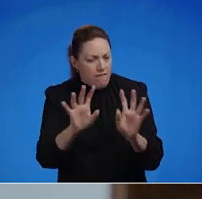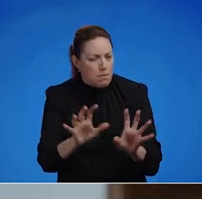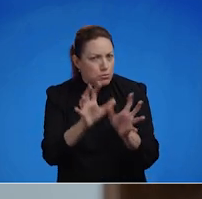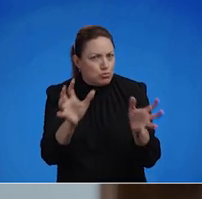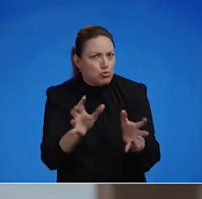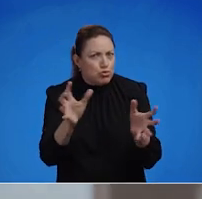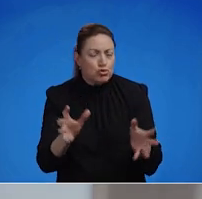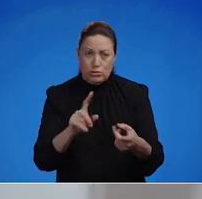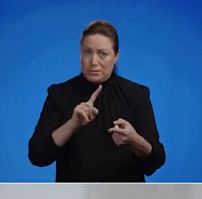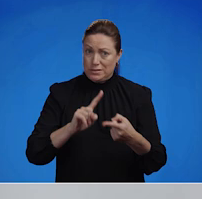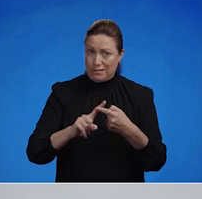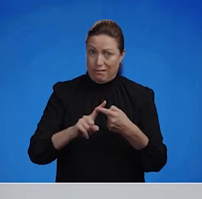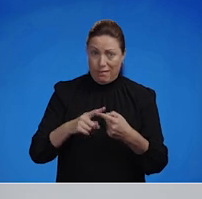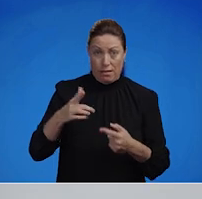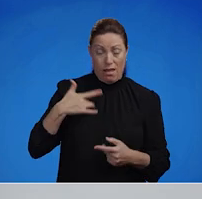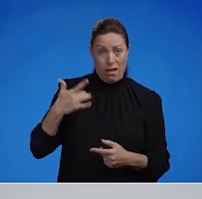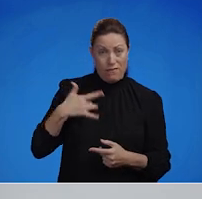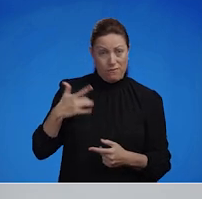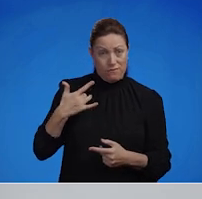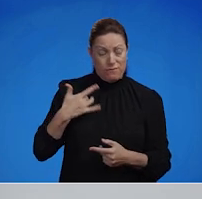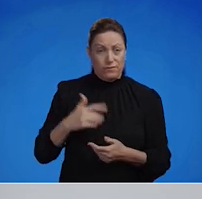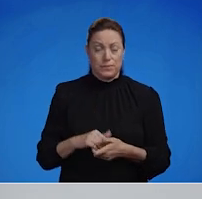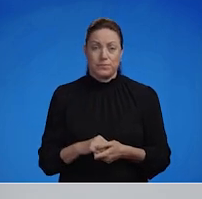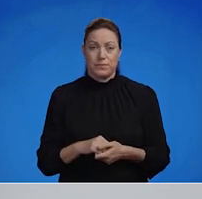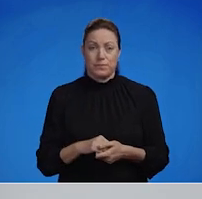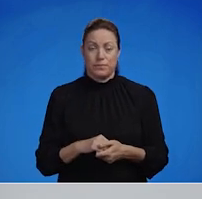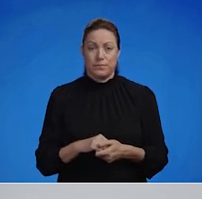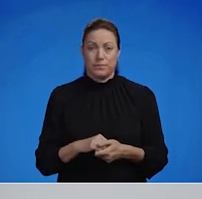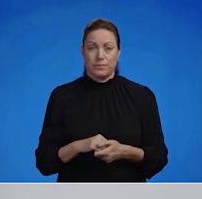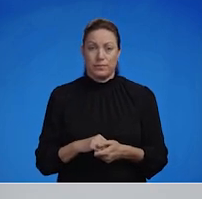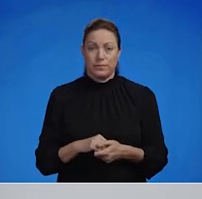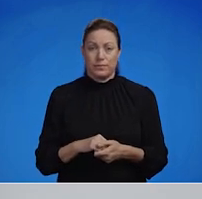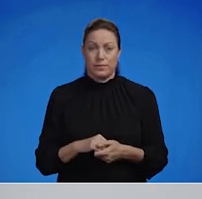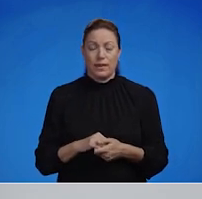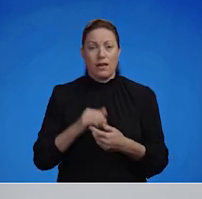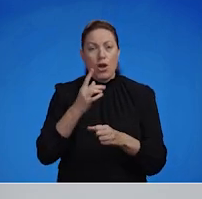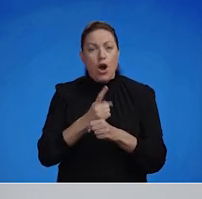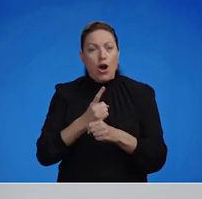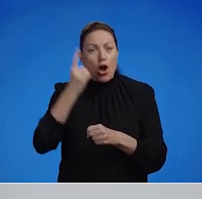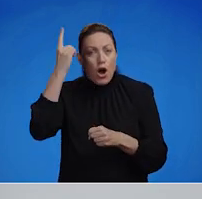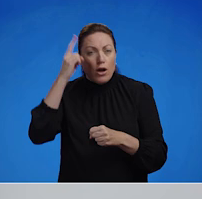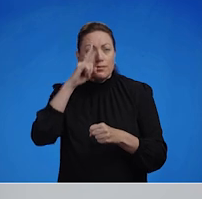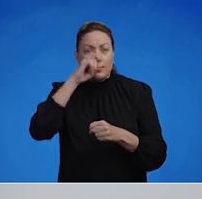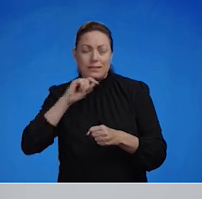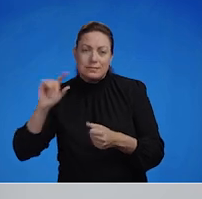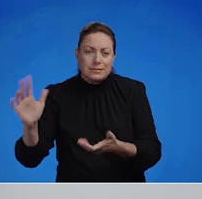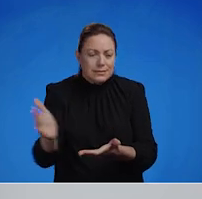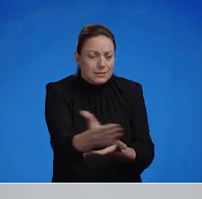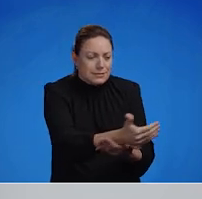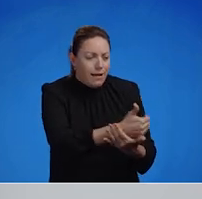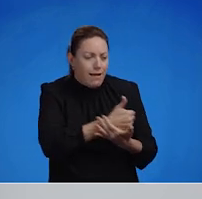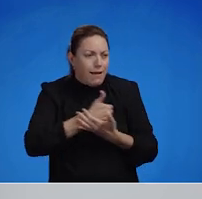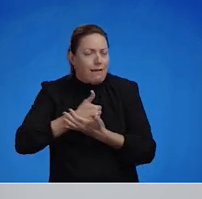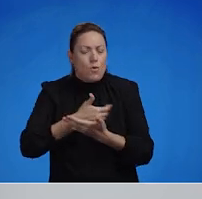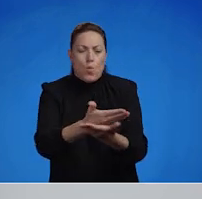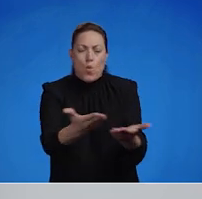alive? Has any God ventured to take to himself one nation from the midst of